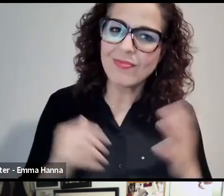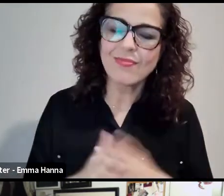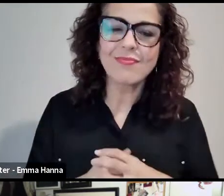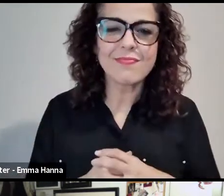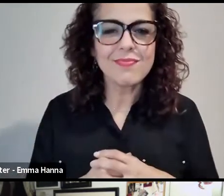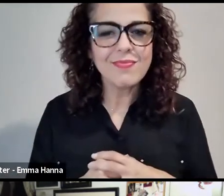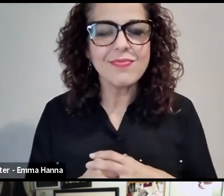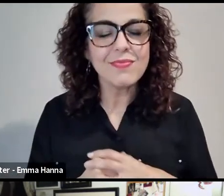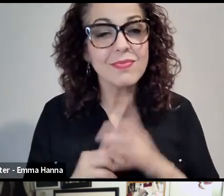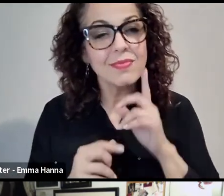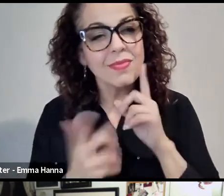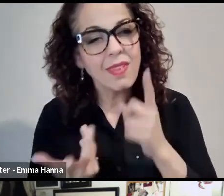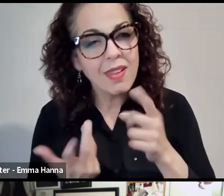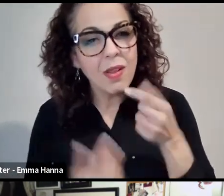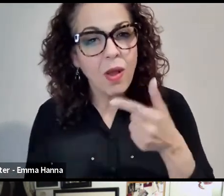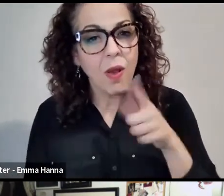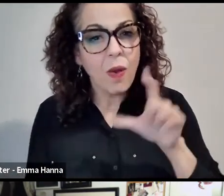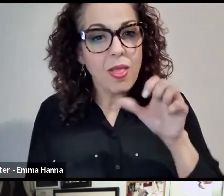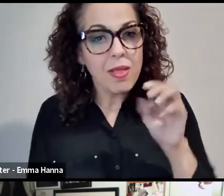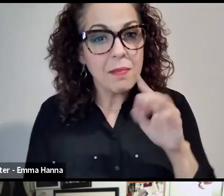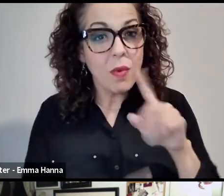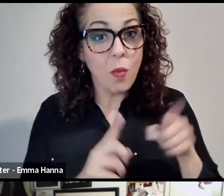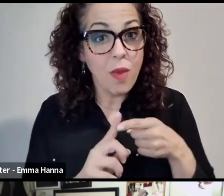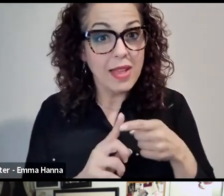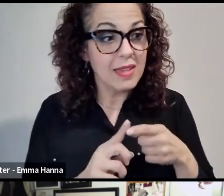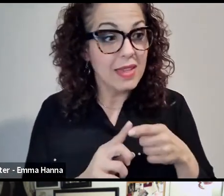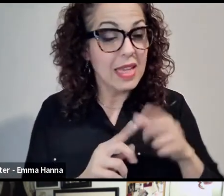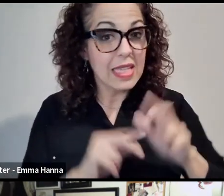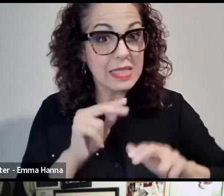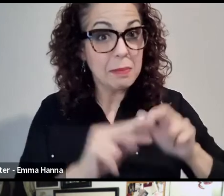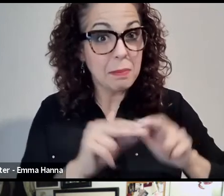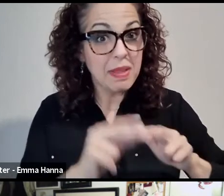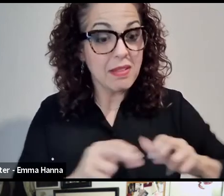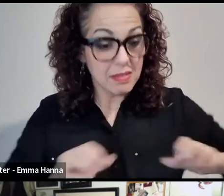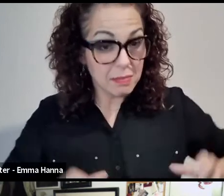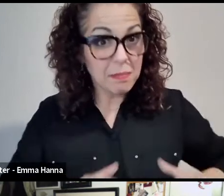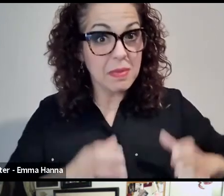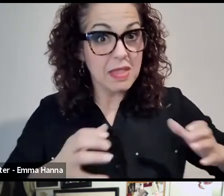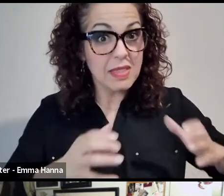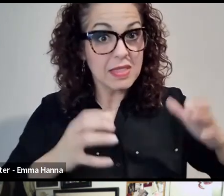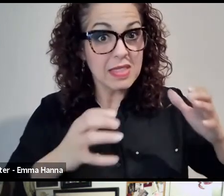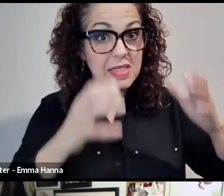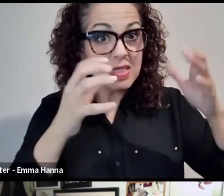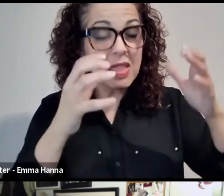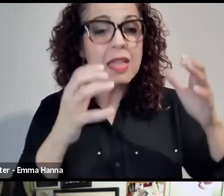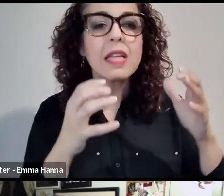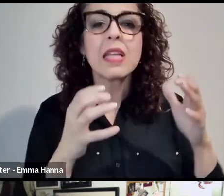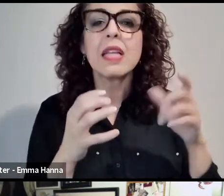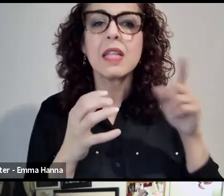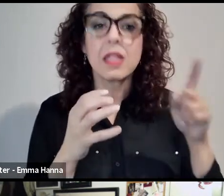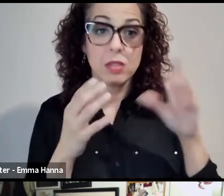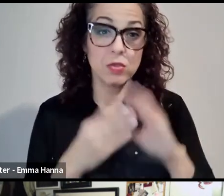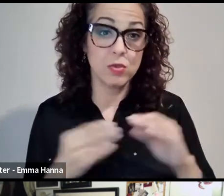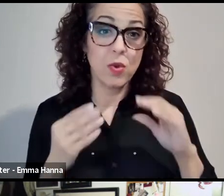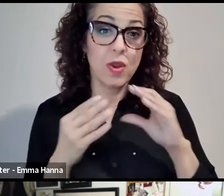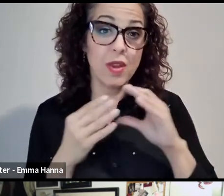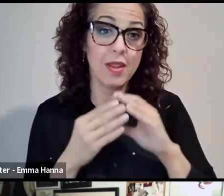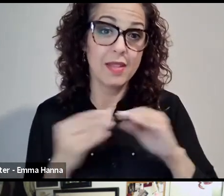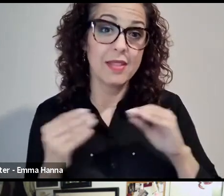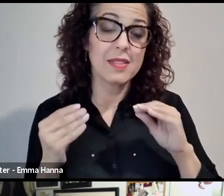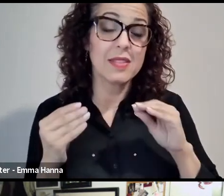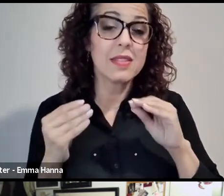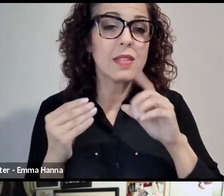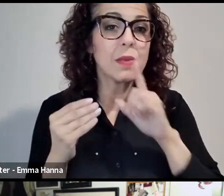the golem, when the golem is built, it's to save. So the story is that